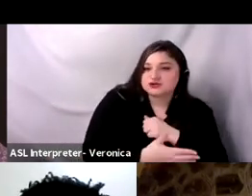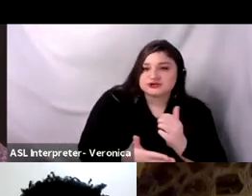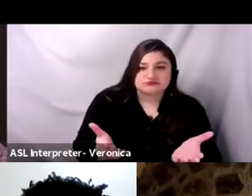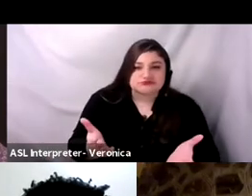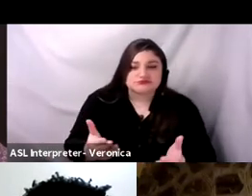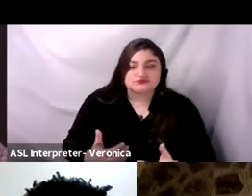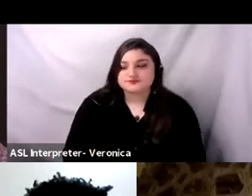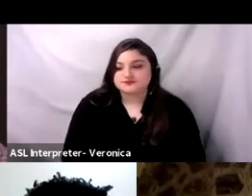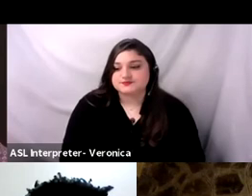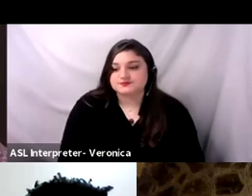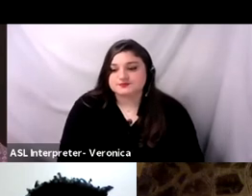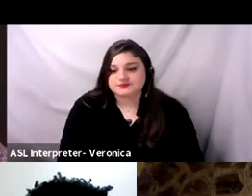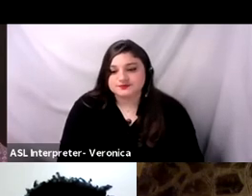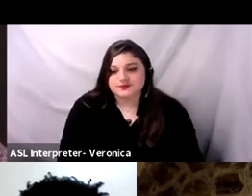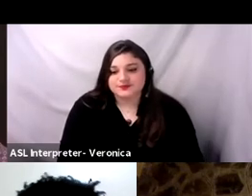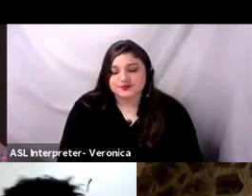Wow.